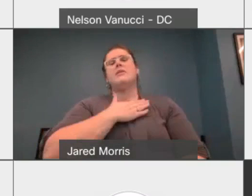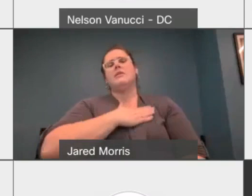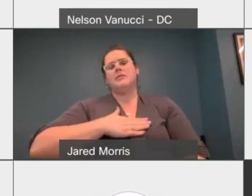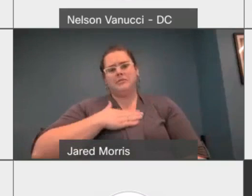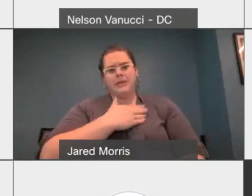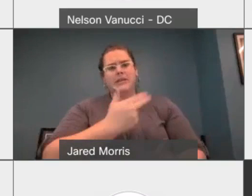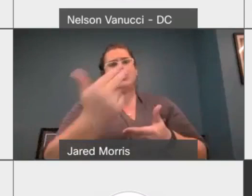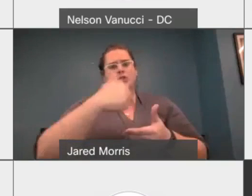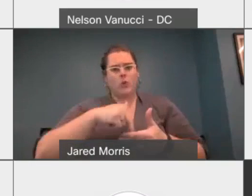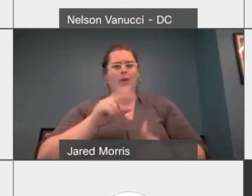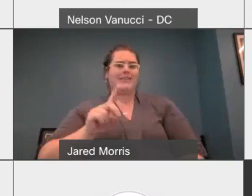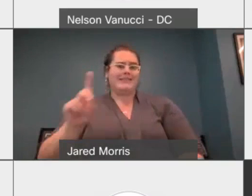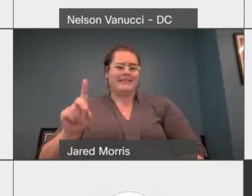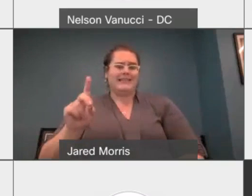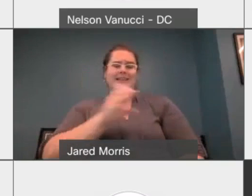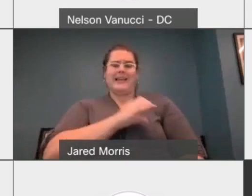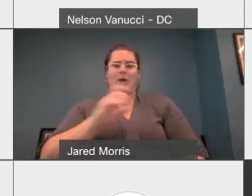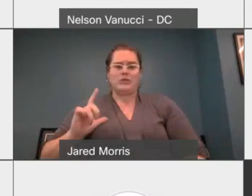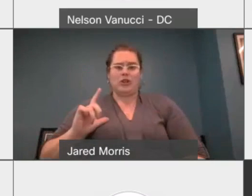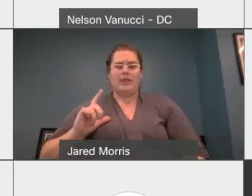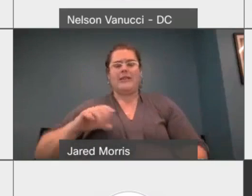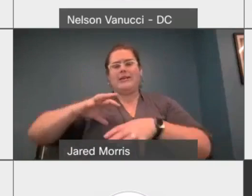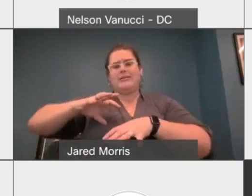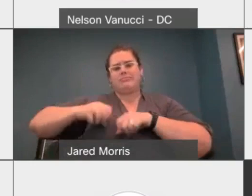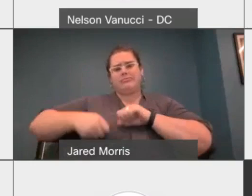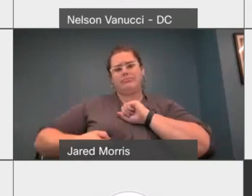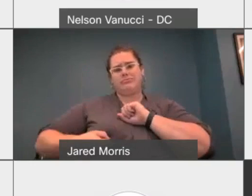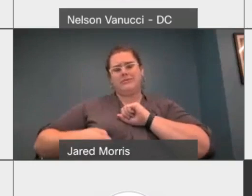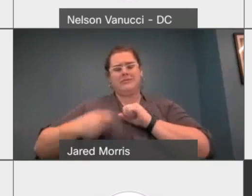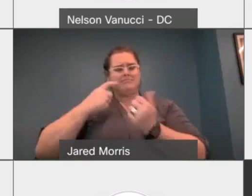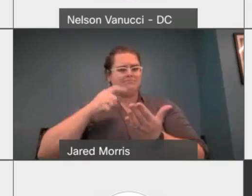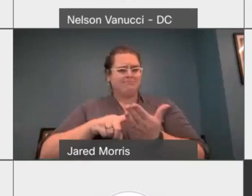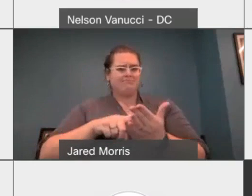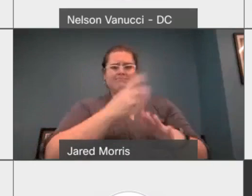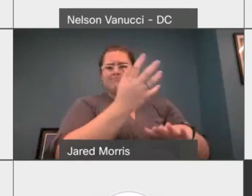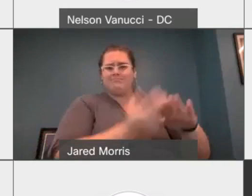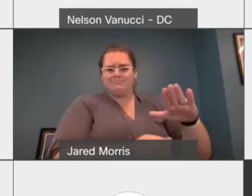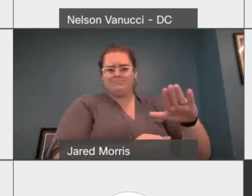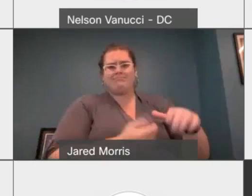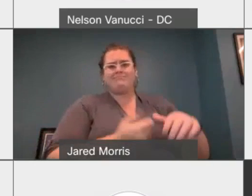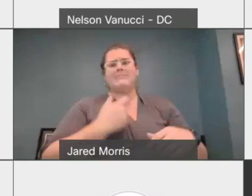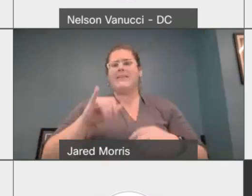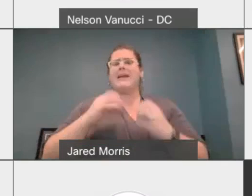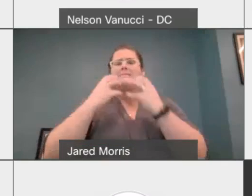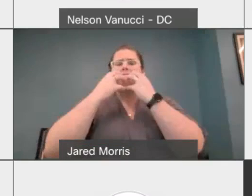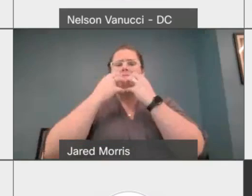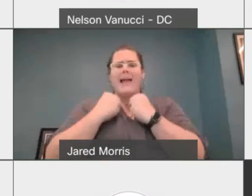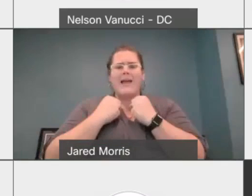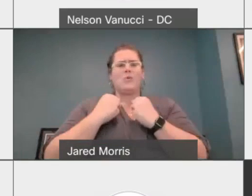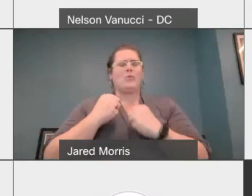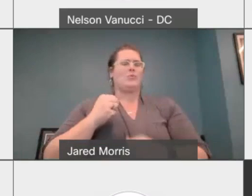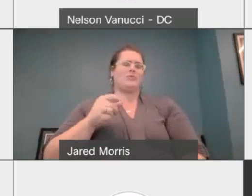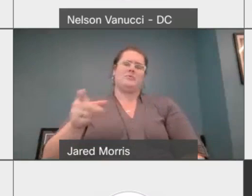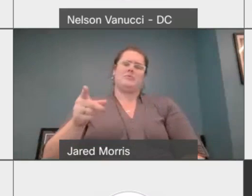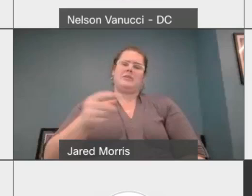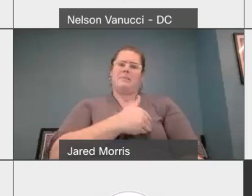We are so very sorry to hear of passing of a valued member of the DD Council.